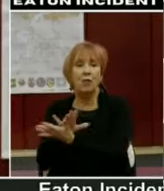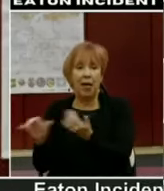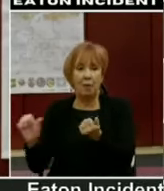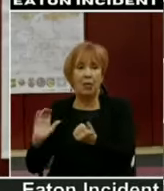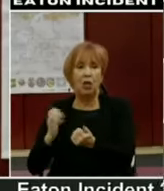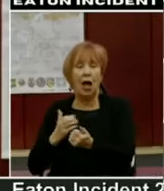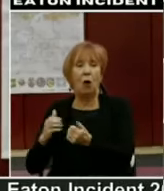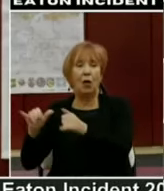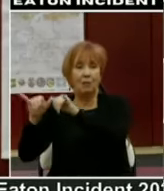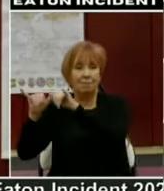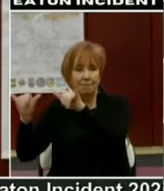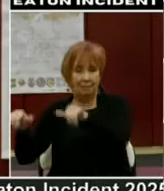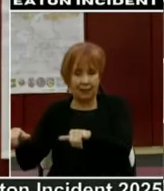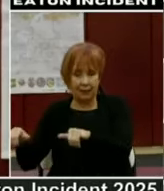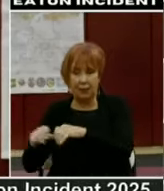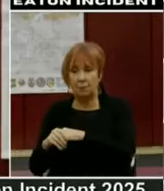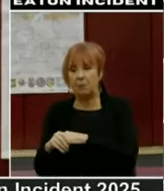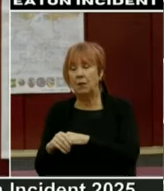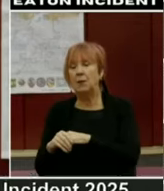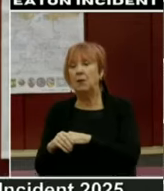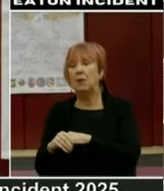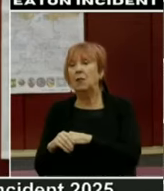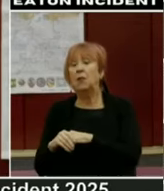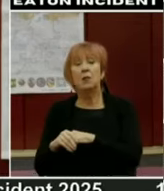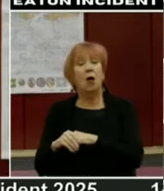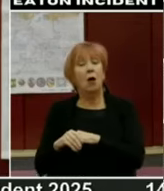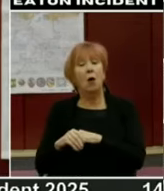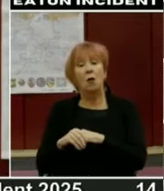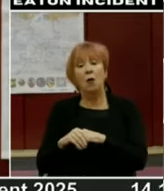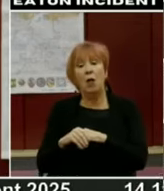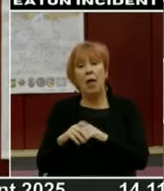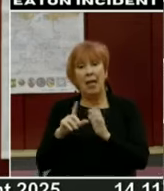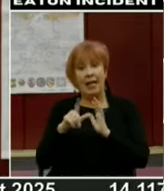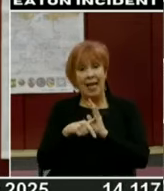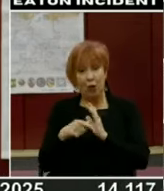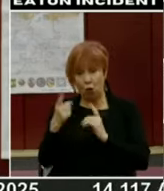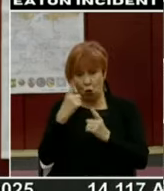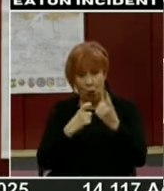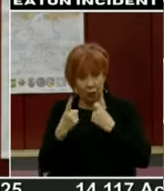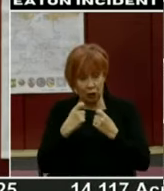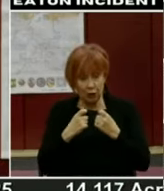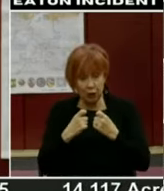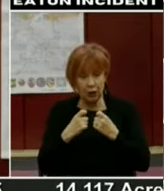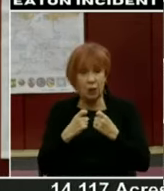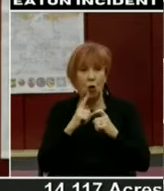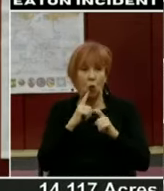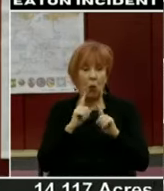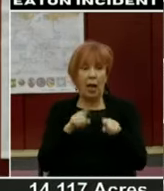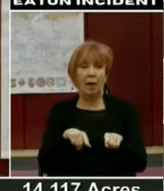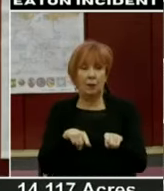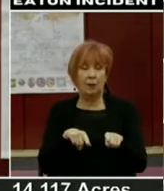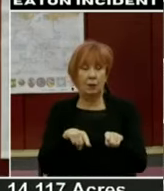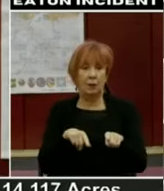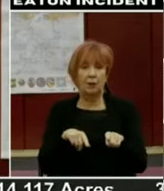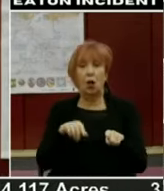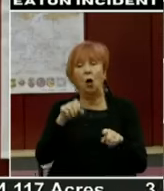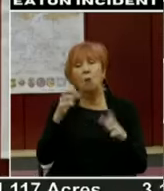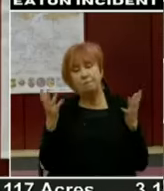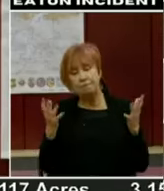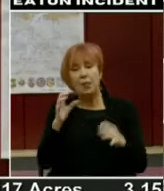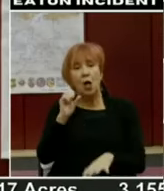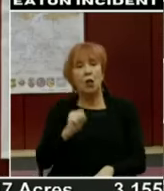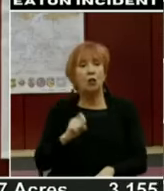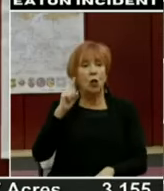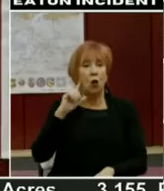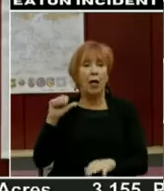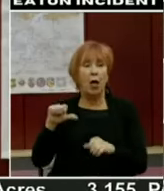are, so I'll look forward to answering any questions you have later on. But again, SoCal Gas is here. We will be here. We've been here